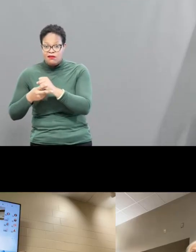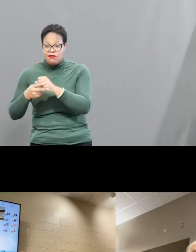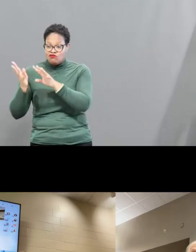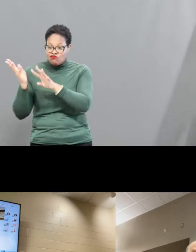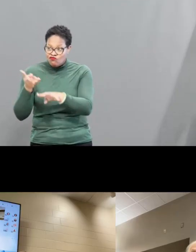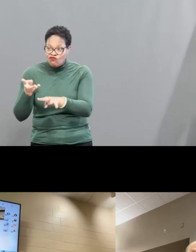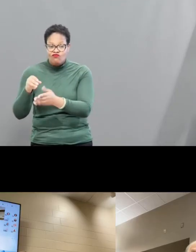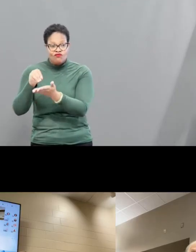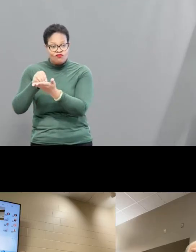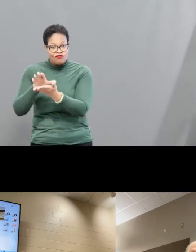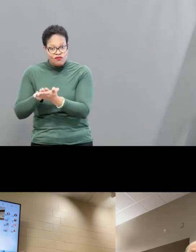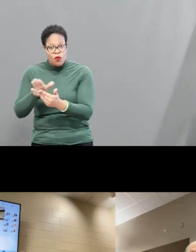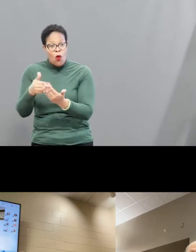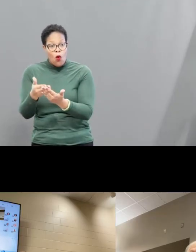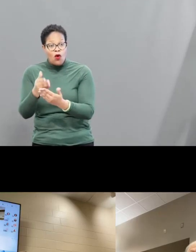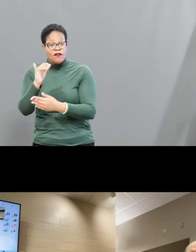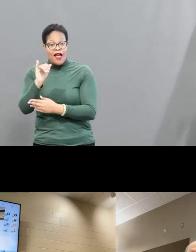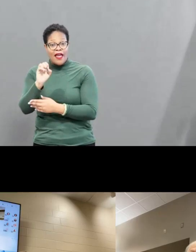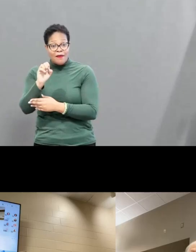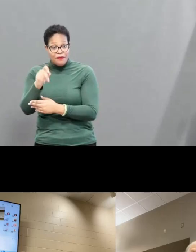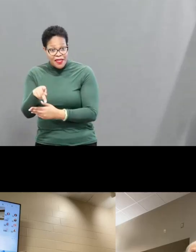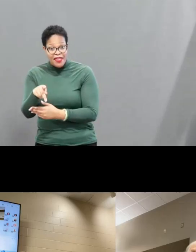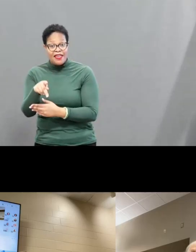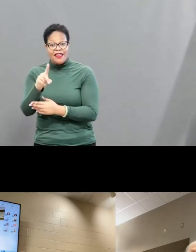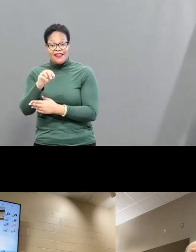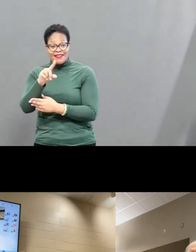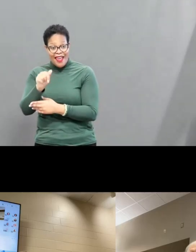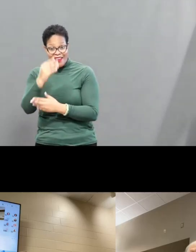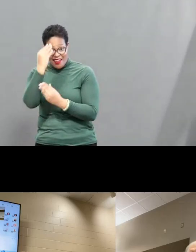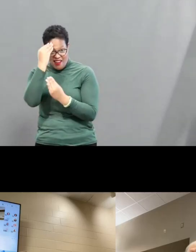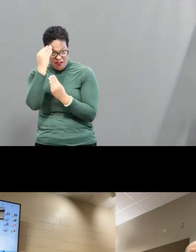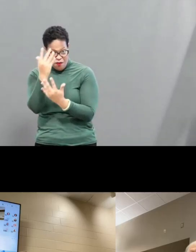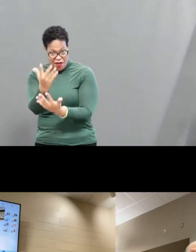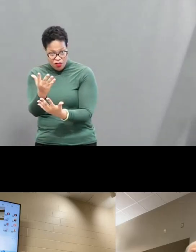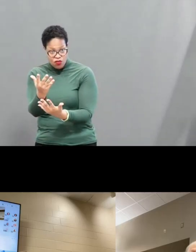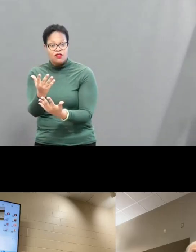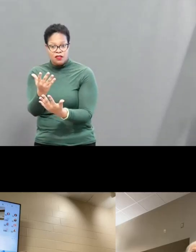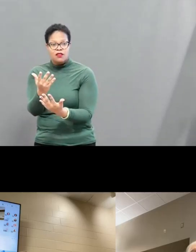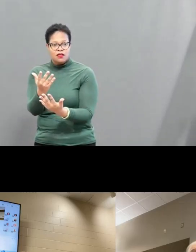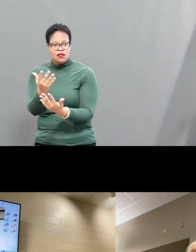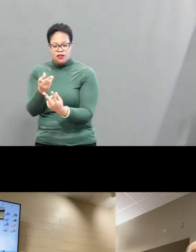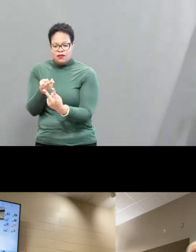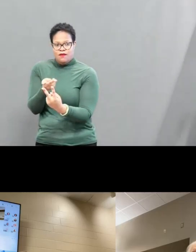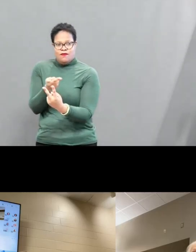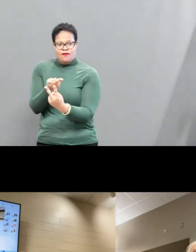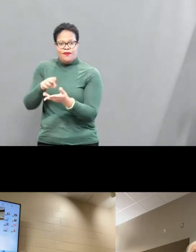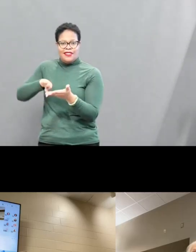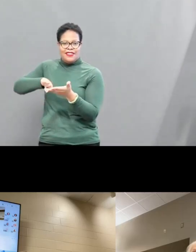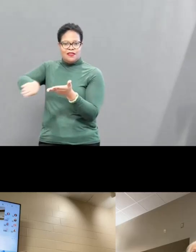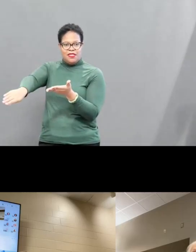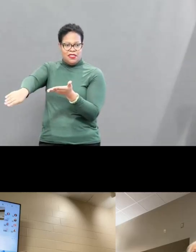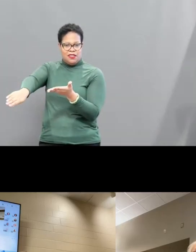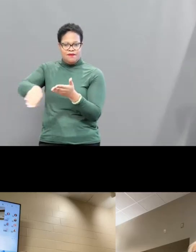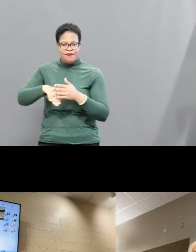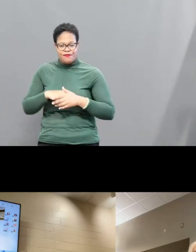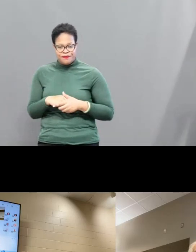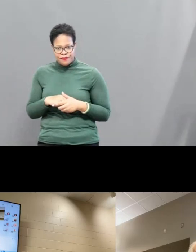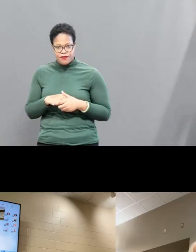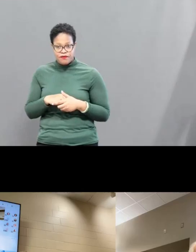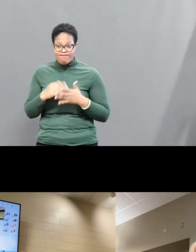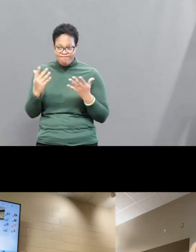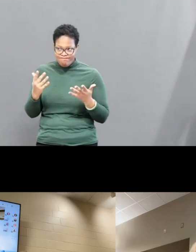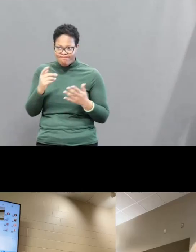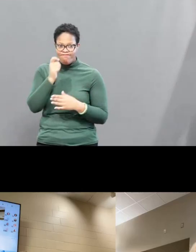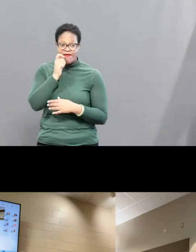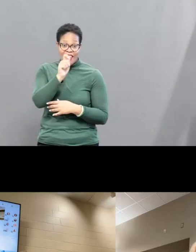logging all of the IEPs and data have been dismissed.